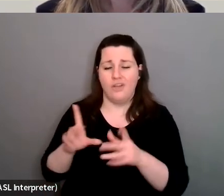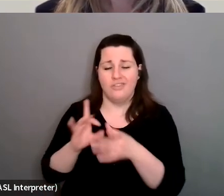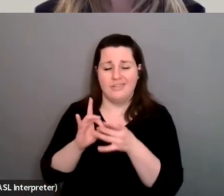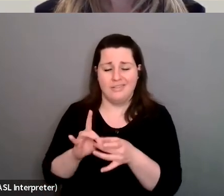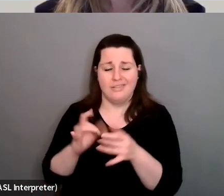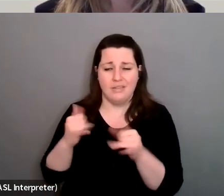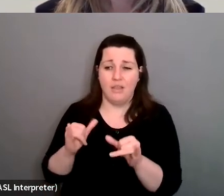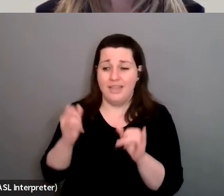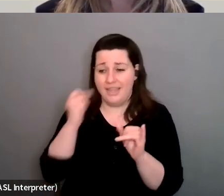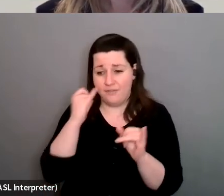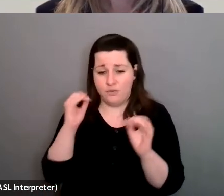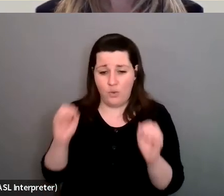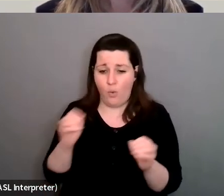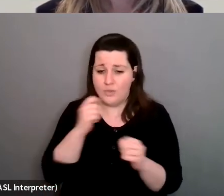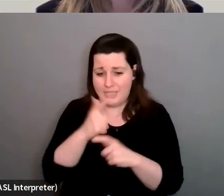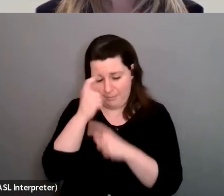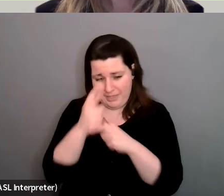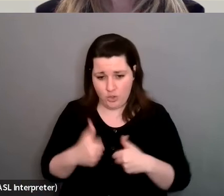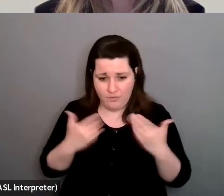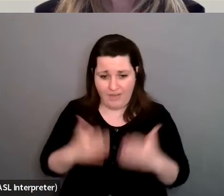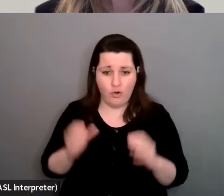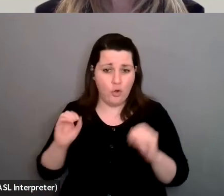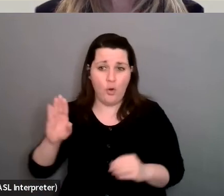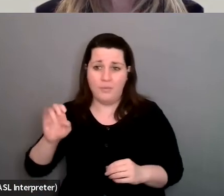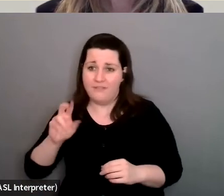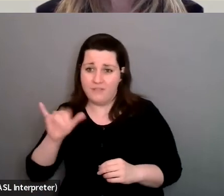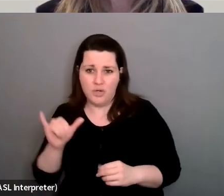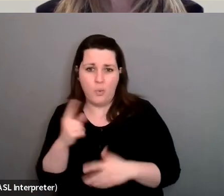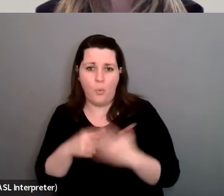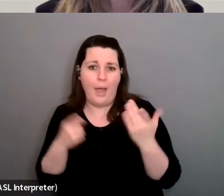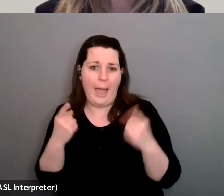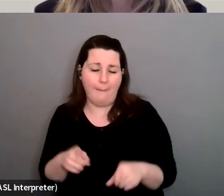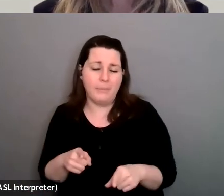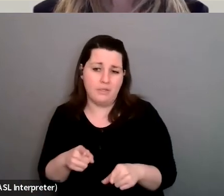sibling survivor or no beneficiary, what happens to the funds upon death of the owner?